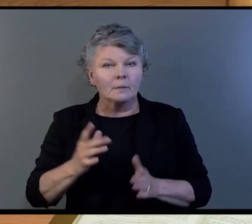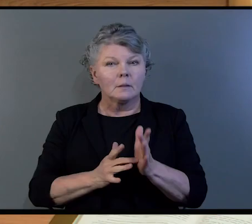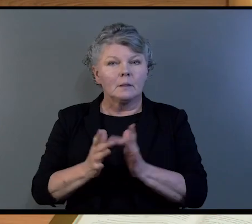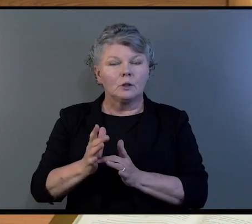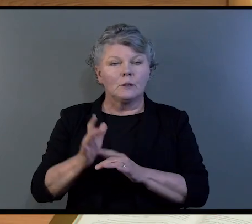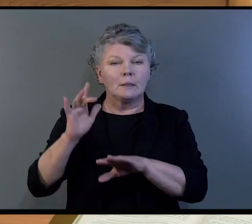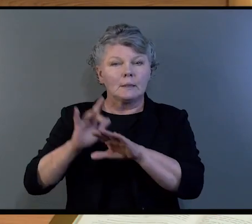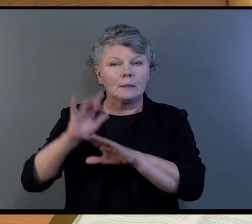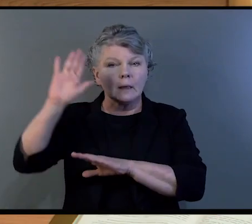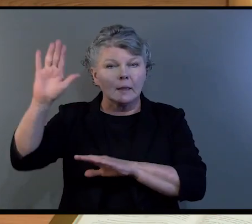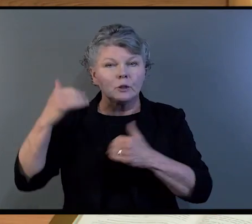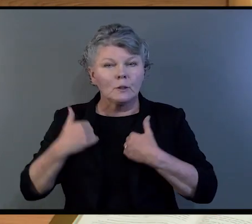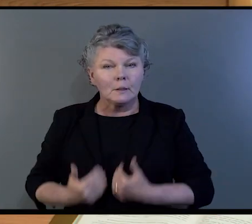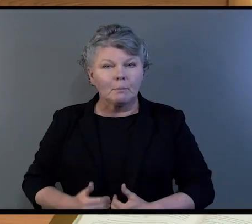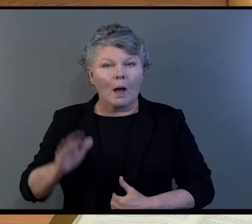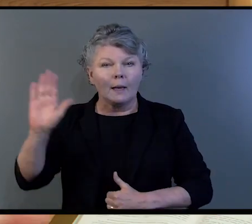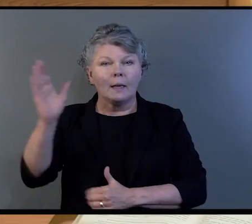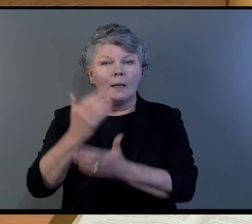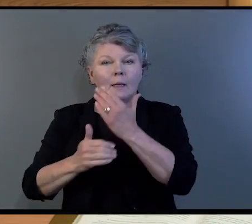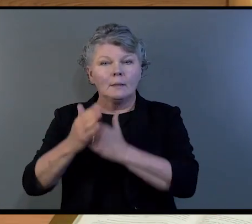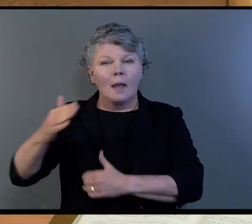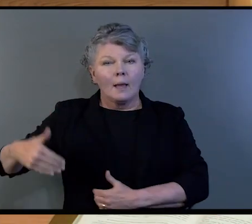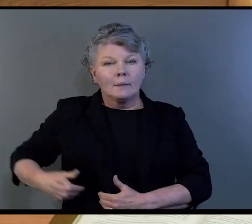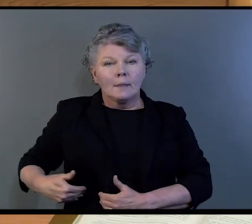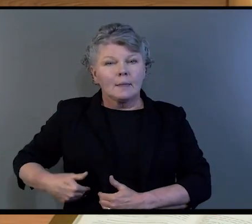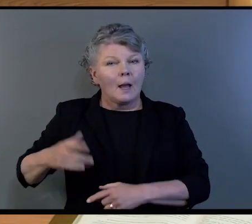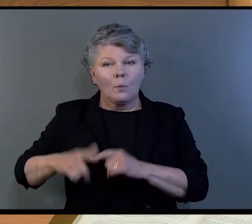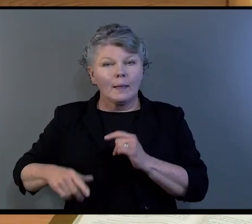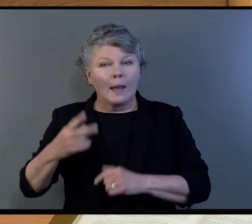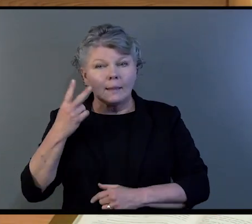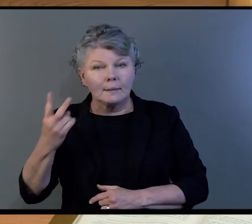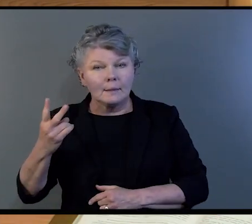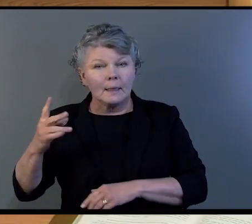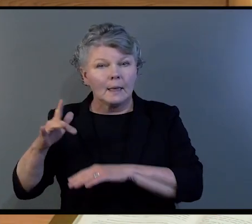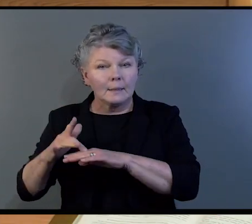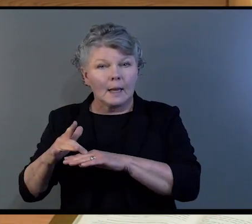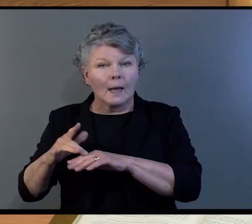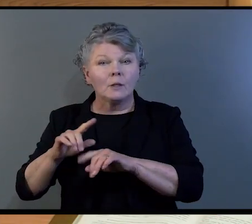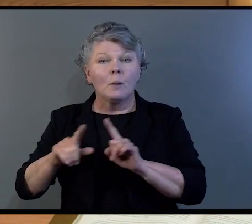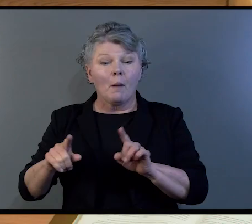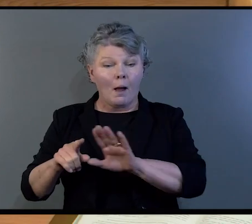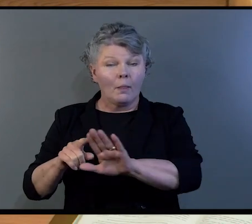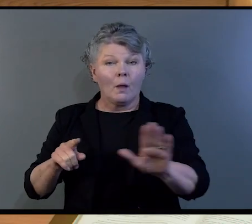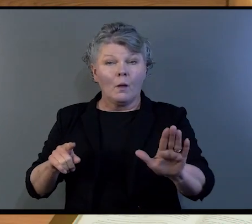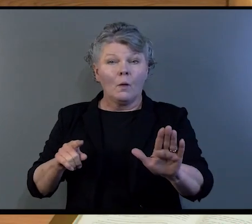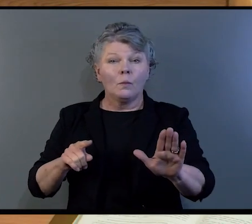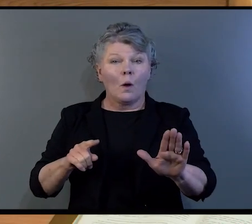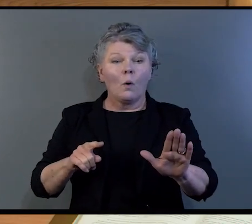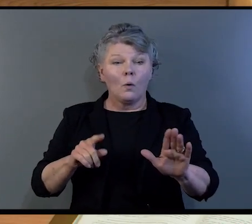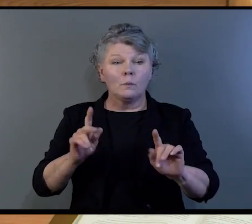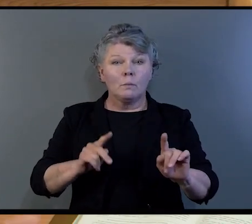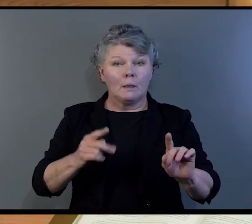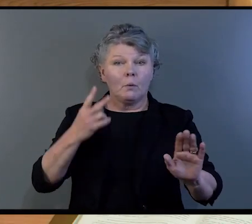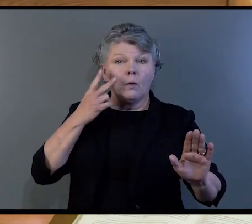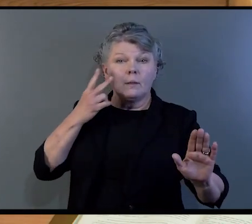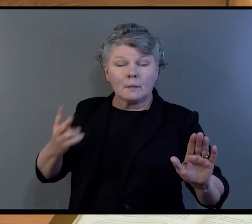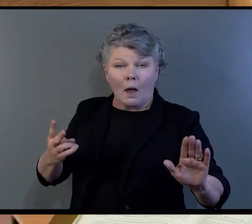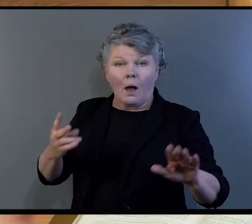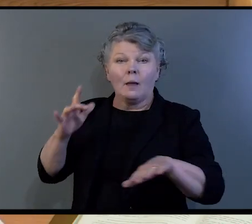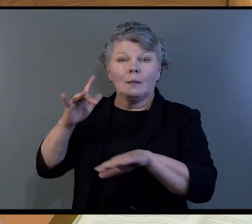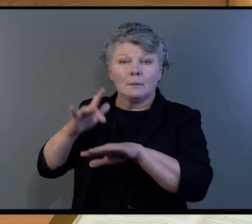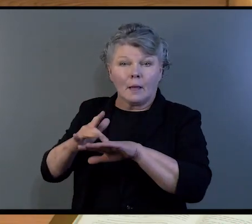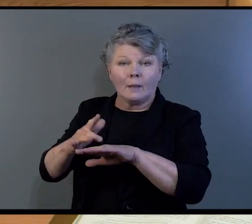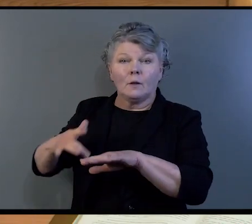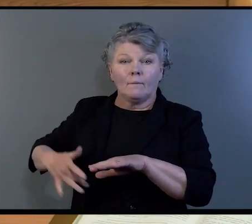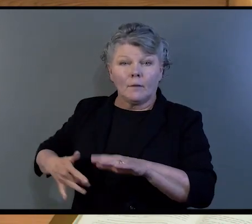or touch his body or see his hands and his side, we do have the eyewitness testimony of the people who did see, touch,